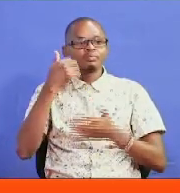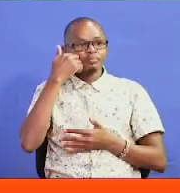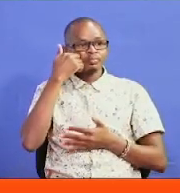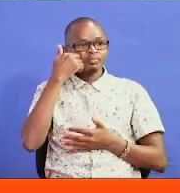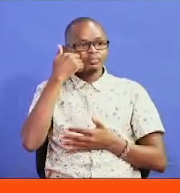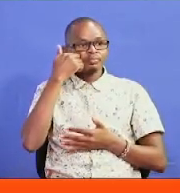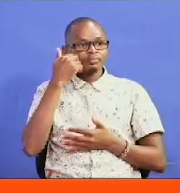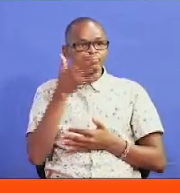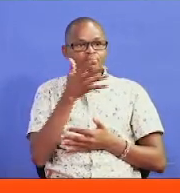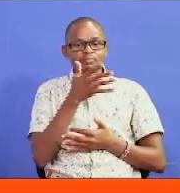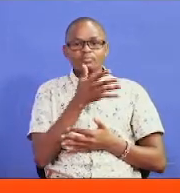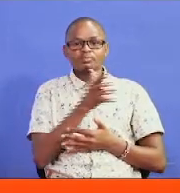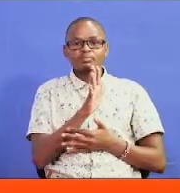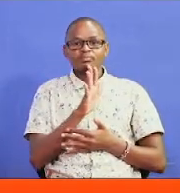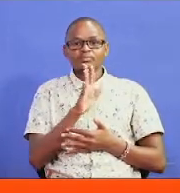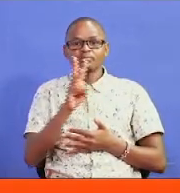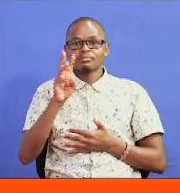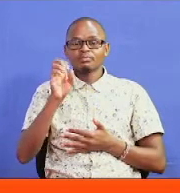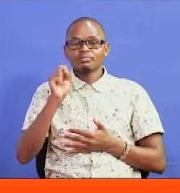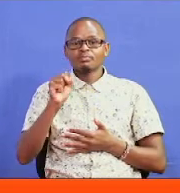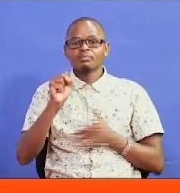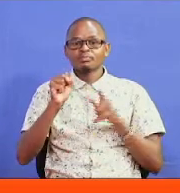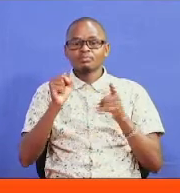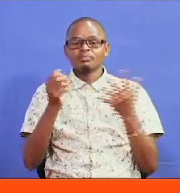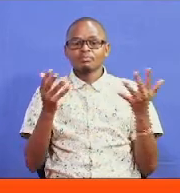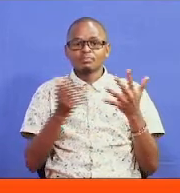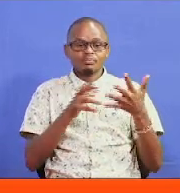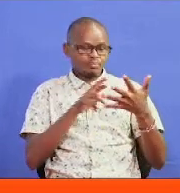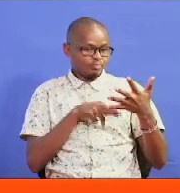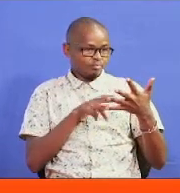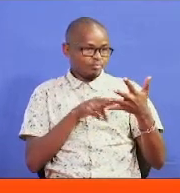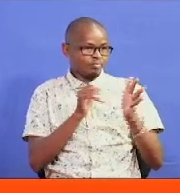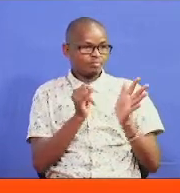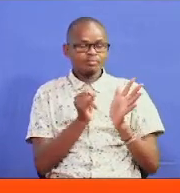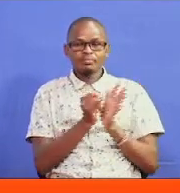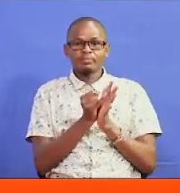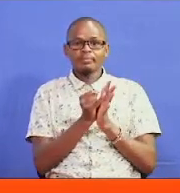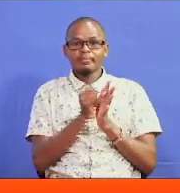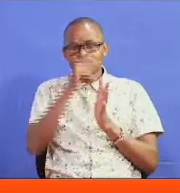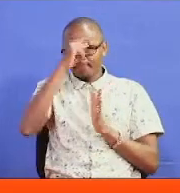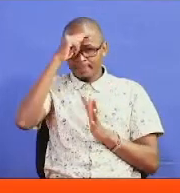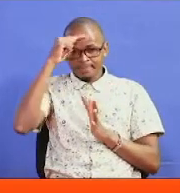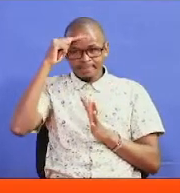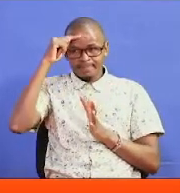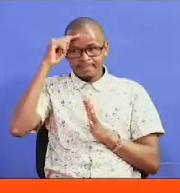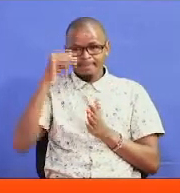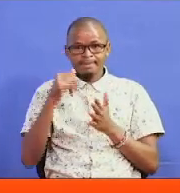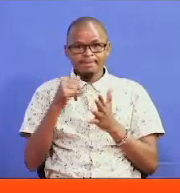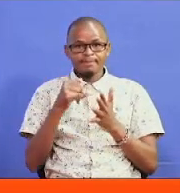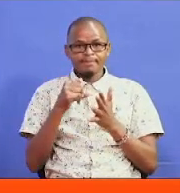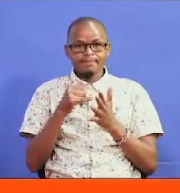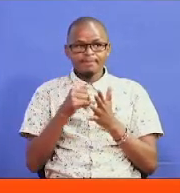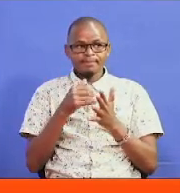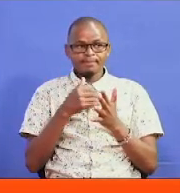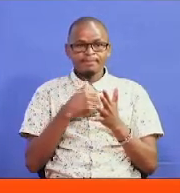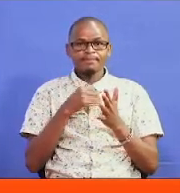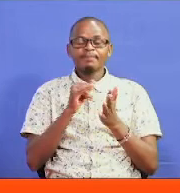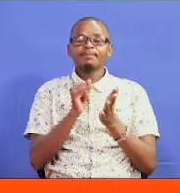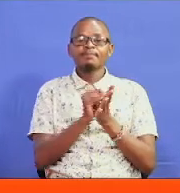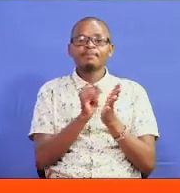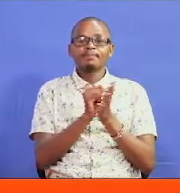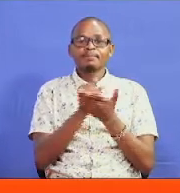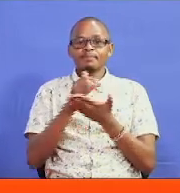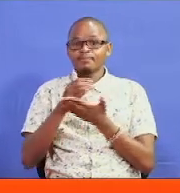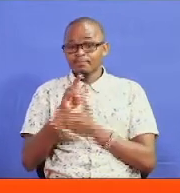disease. And there was someone, somewhere I was reading that, because it's you've noted it well